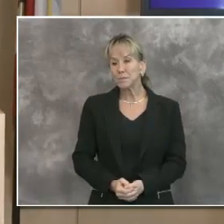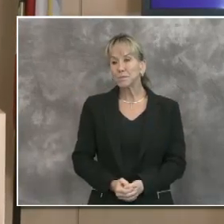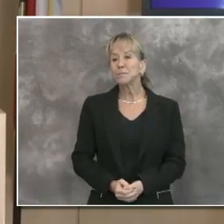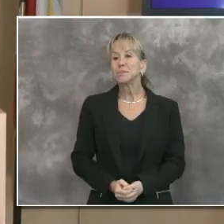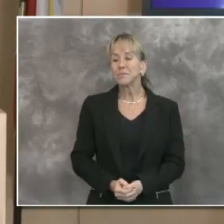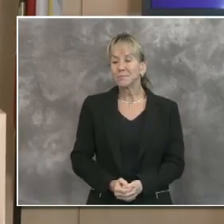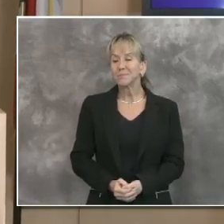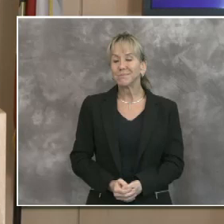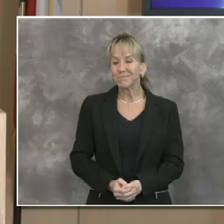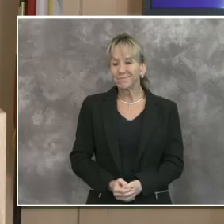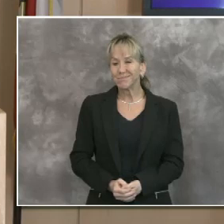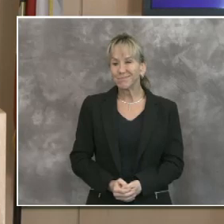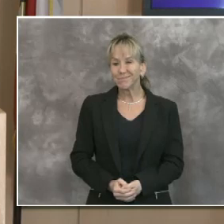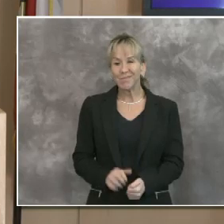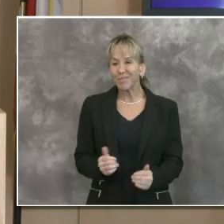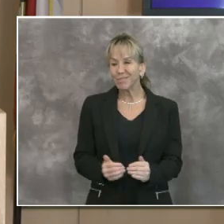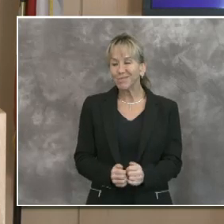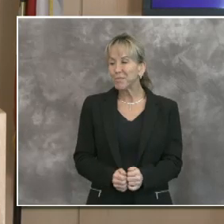Yes.